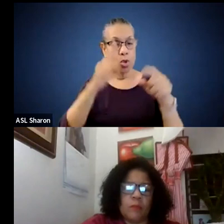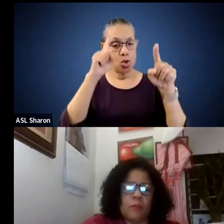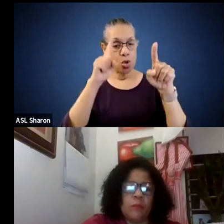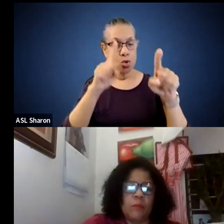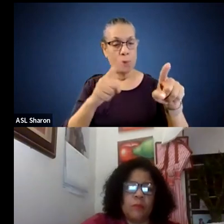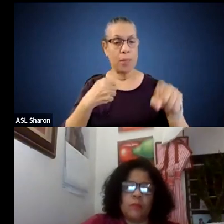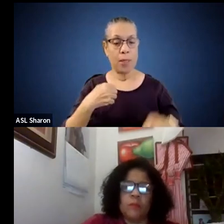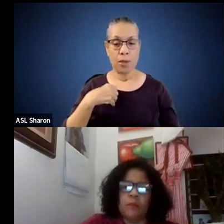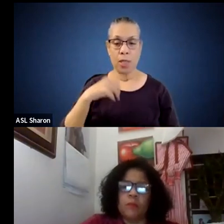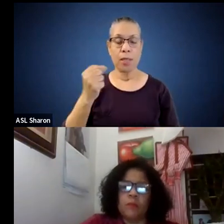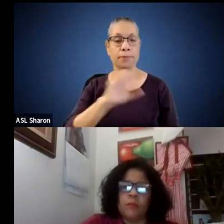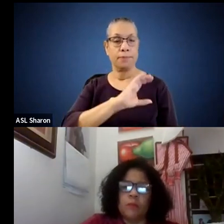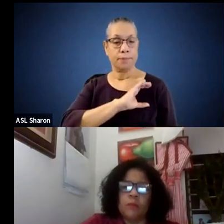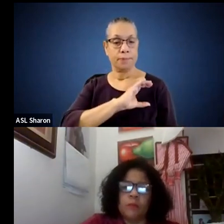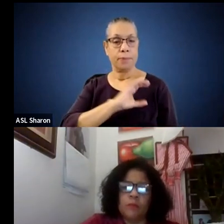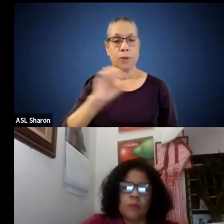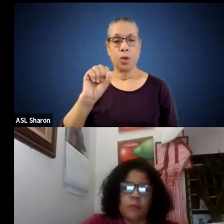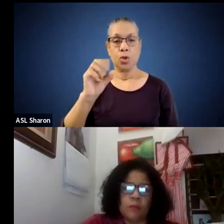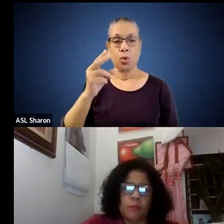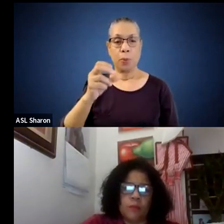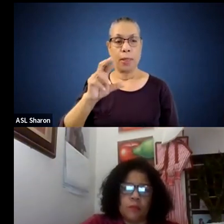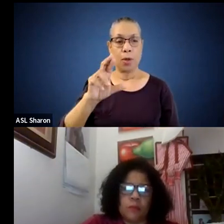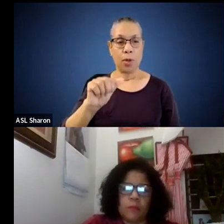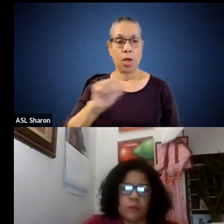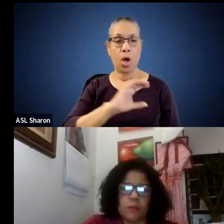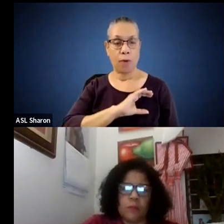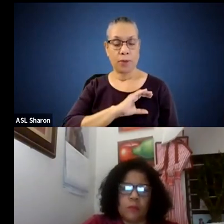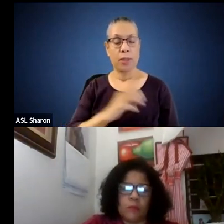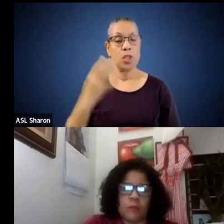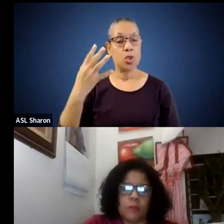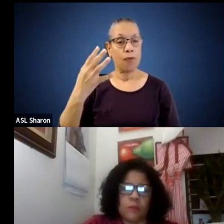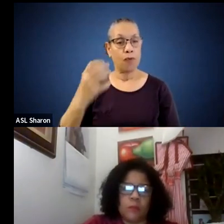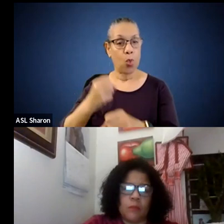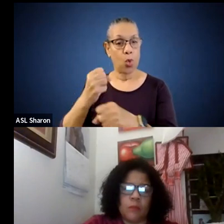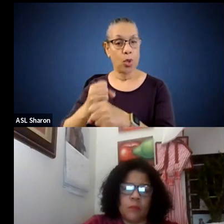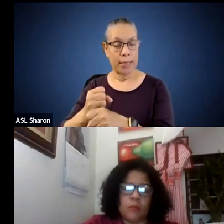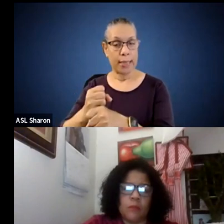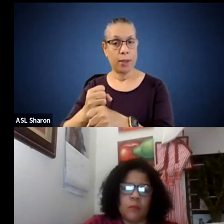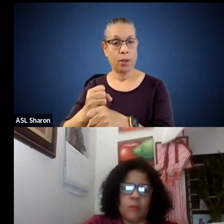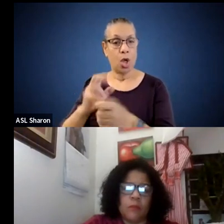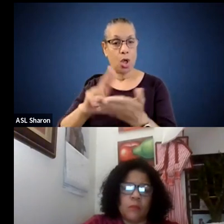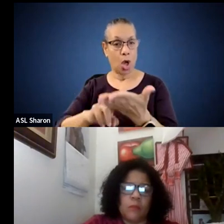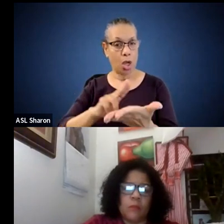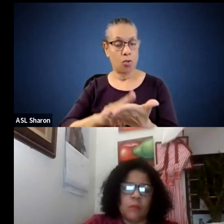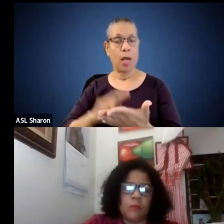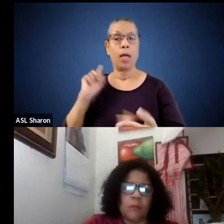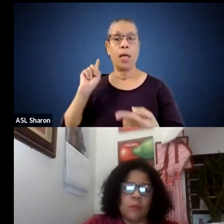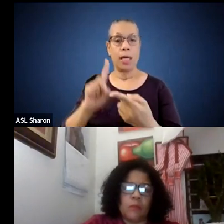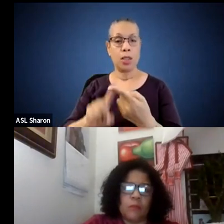with the superior offices which superintendent Skipper mentioned is a four-year deal that'll cover us through the